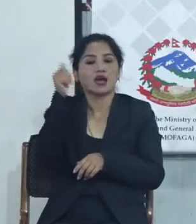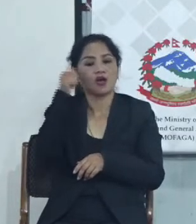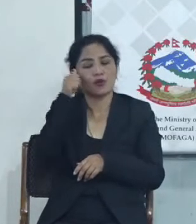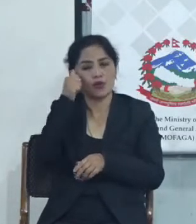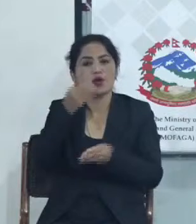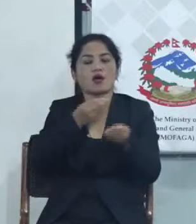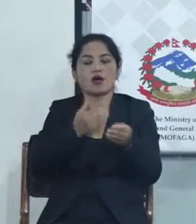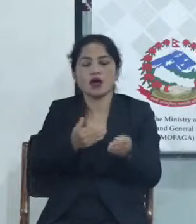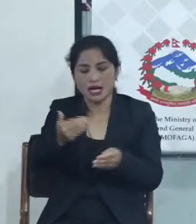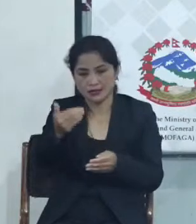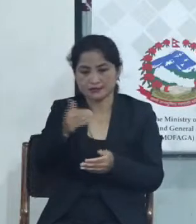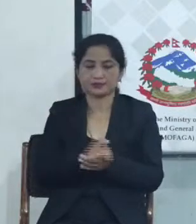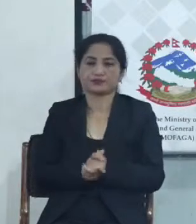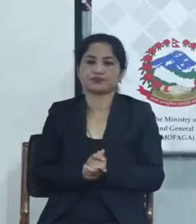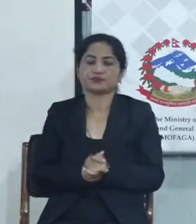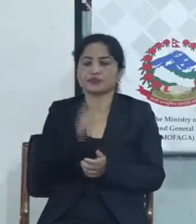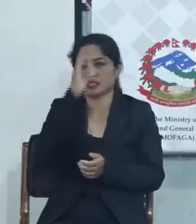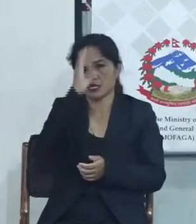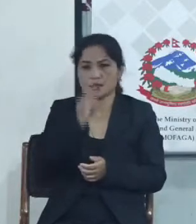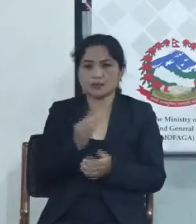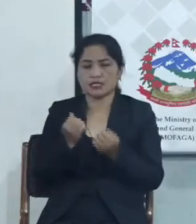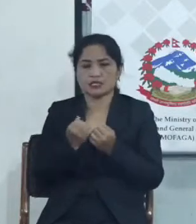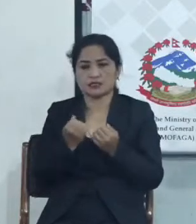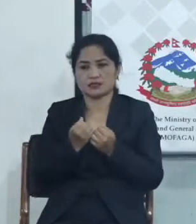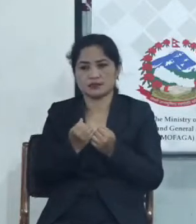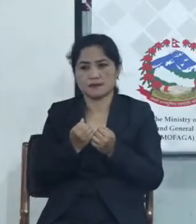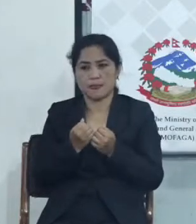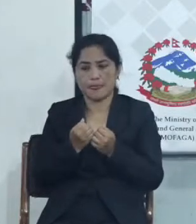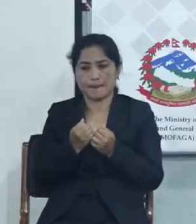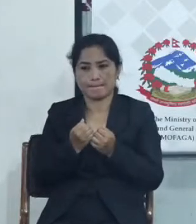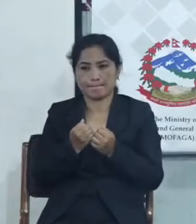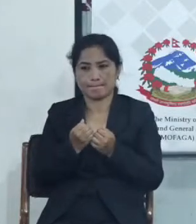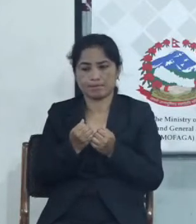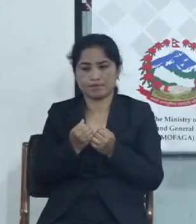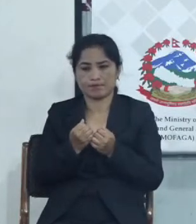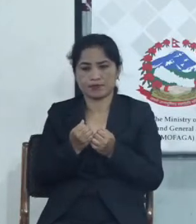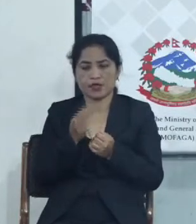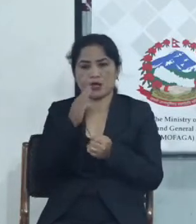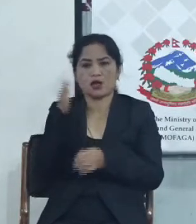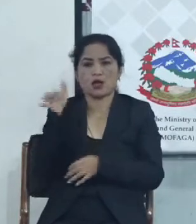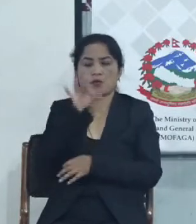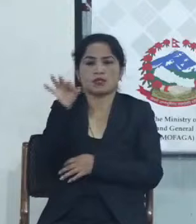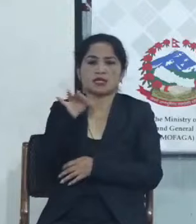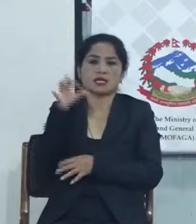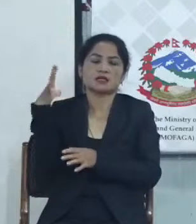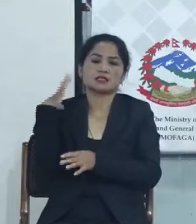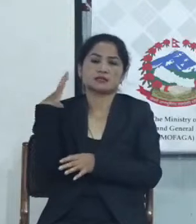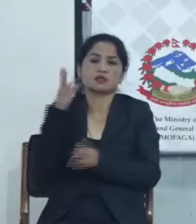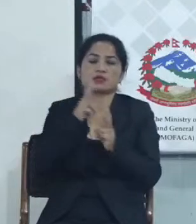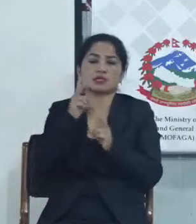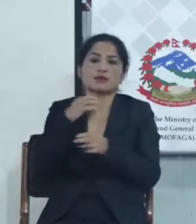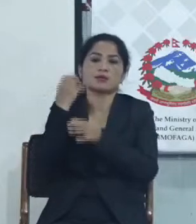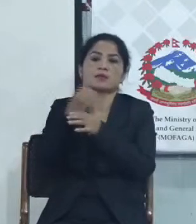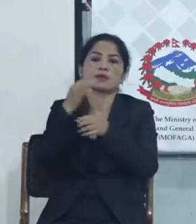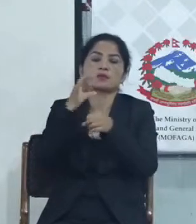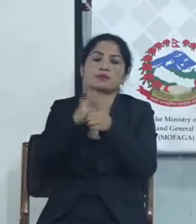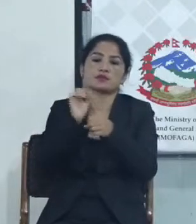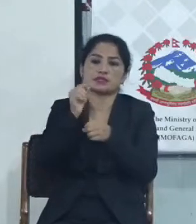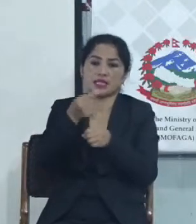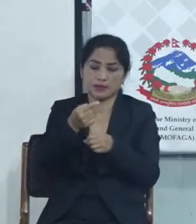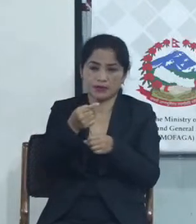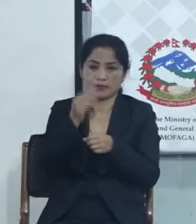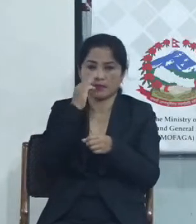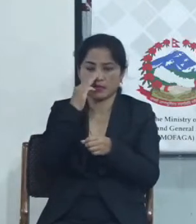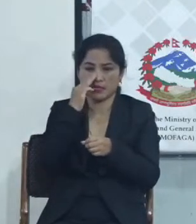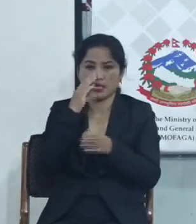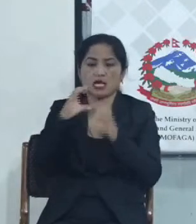especially when we talk about the role of the ministry, like especially in a disaster management, our constitution has ensured